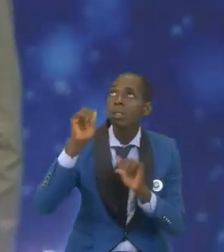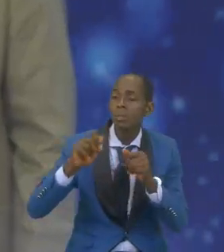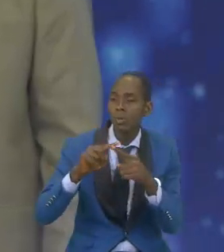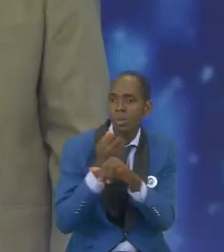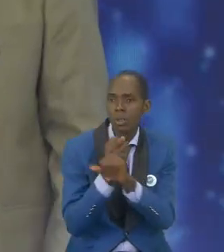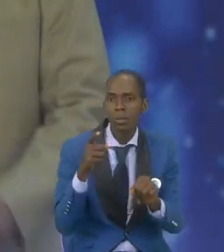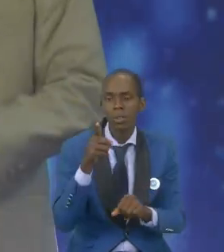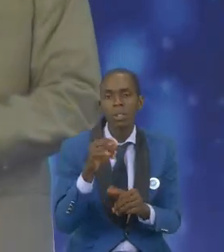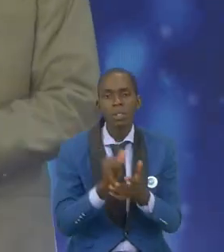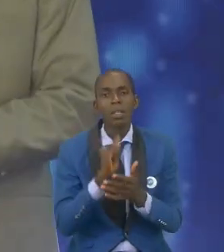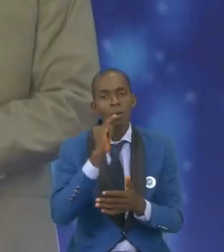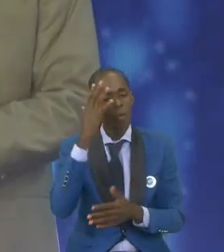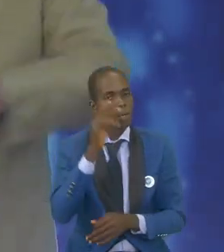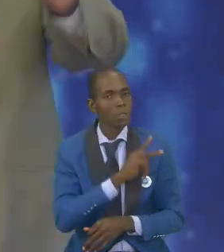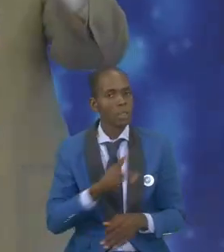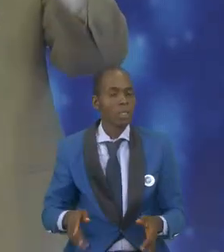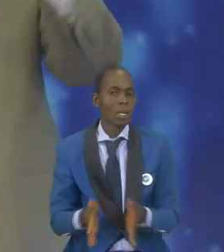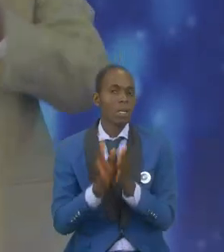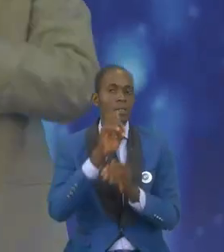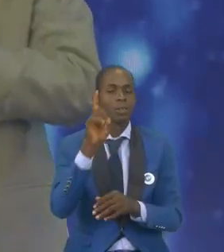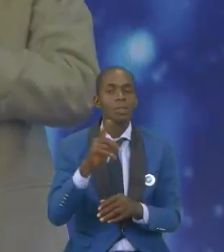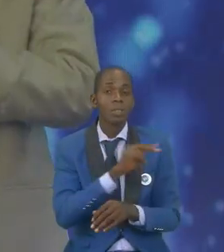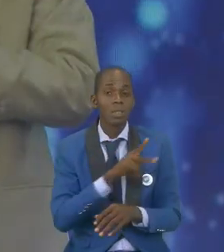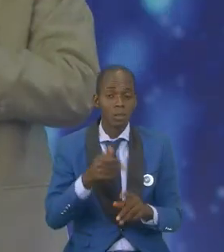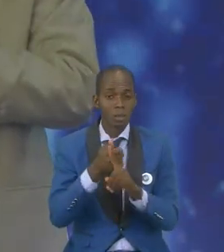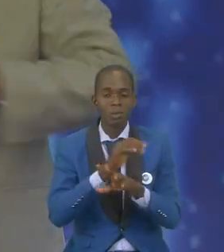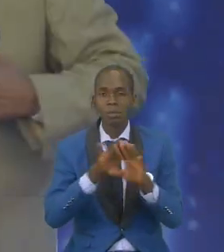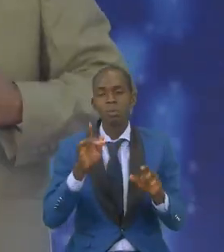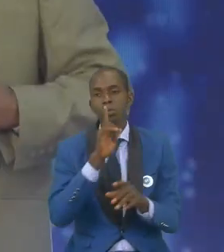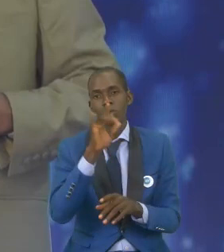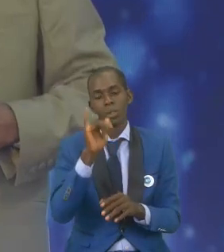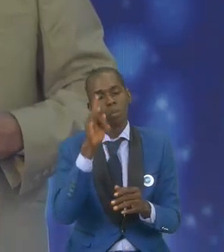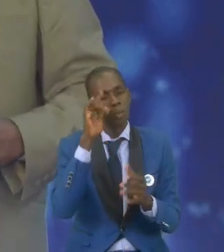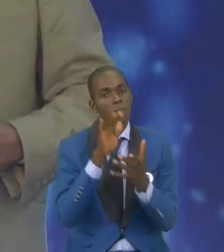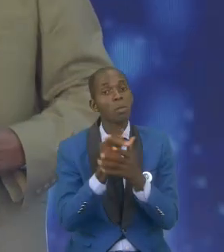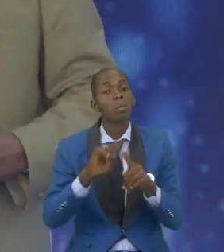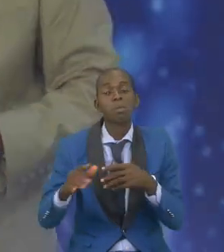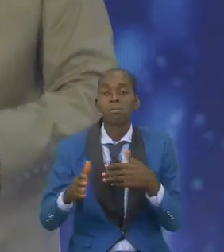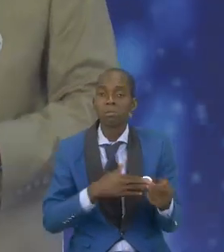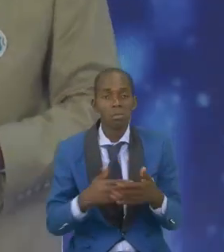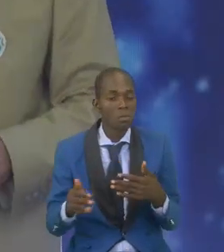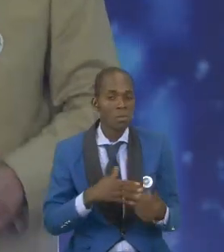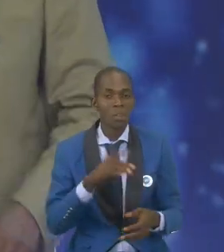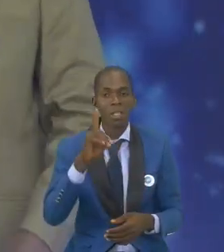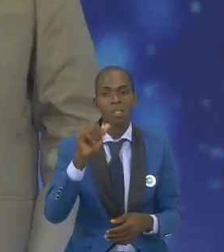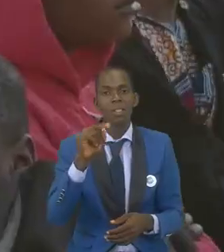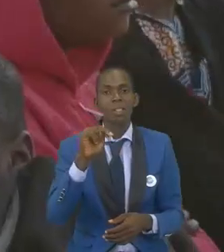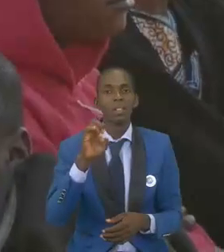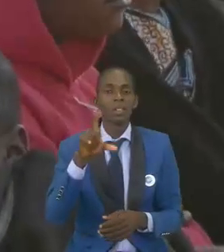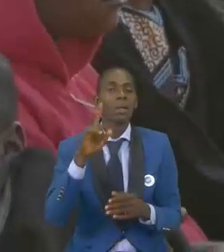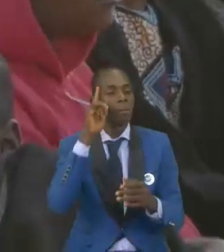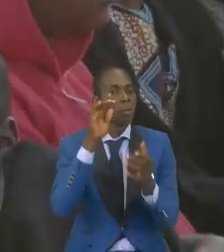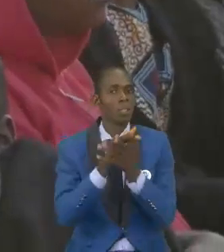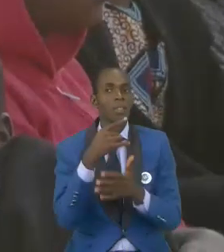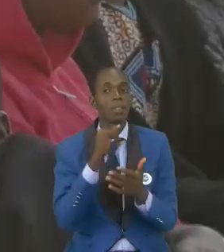asked the question. He didn't really believe, but all the same, Daniel believed. He said, "King,